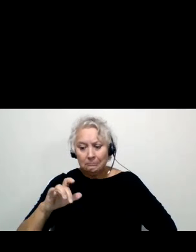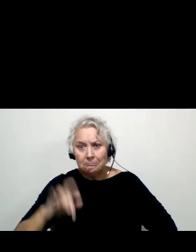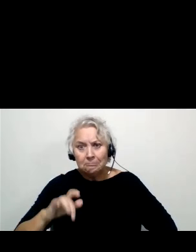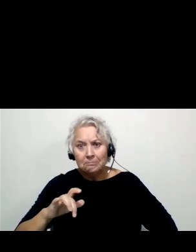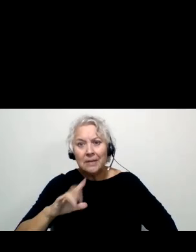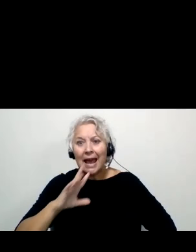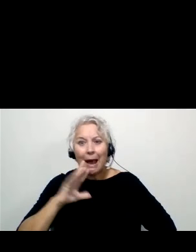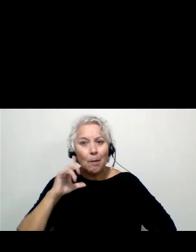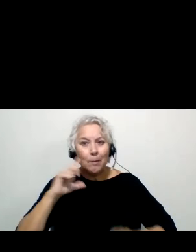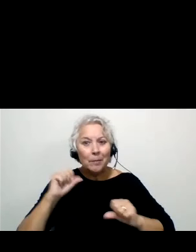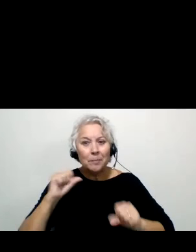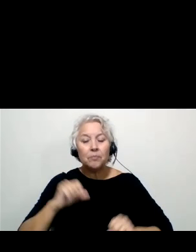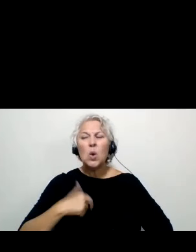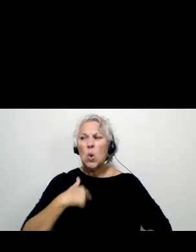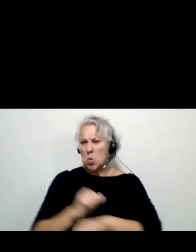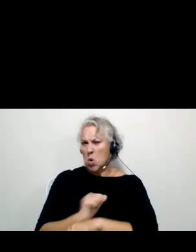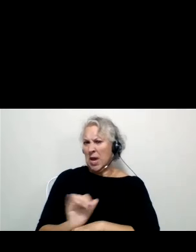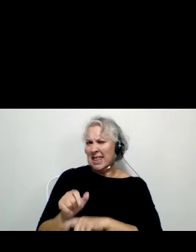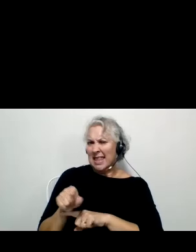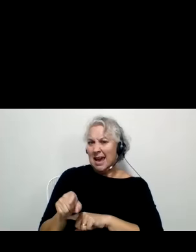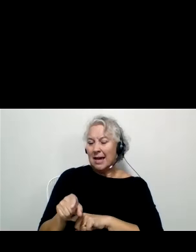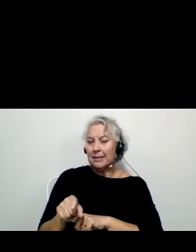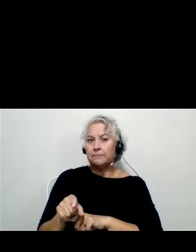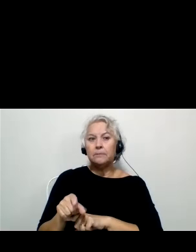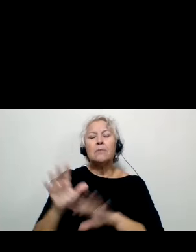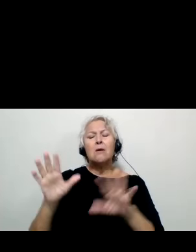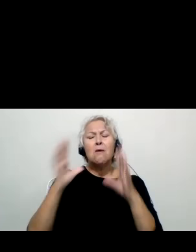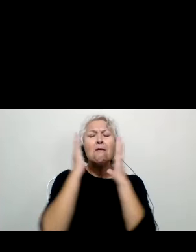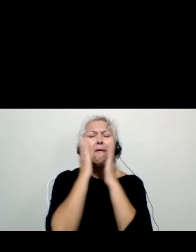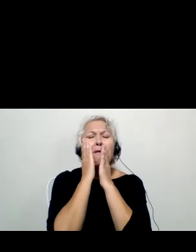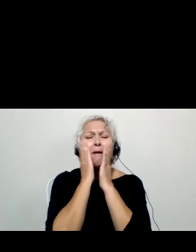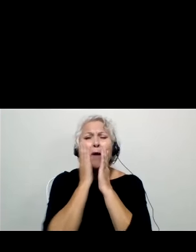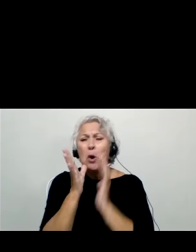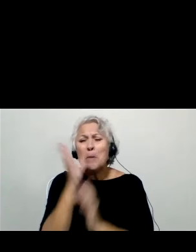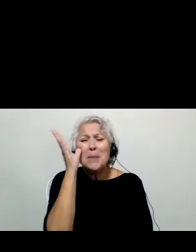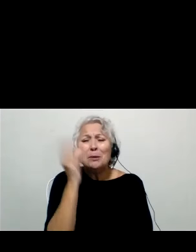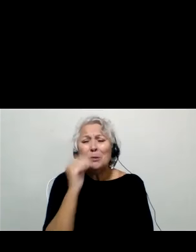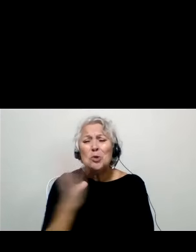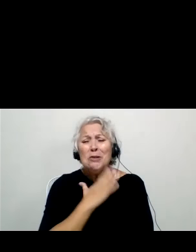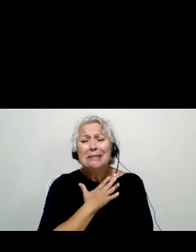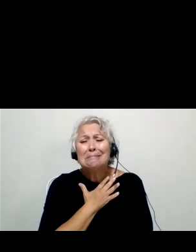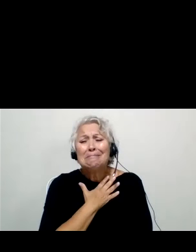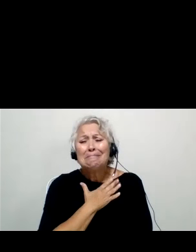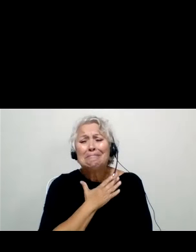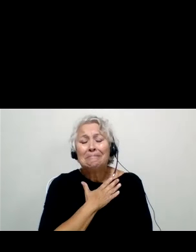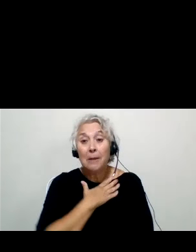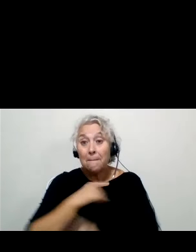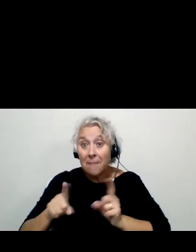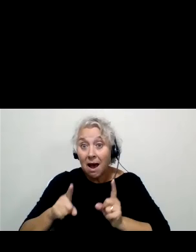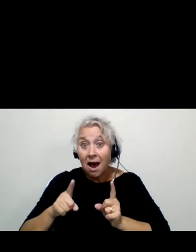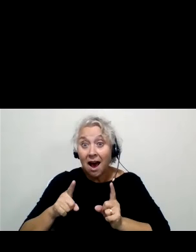help her. And so we were working on that. And then, oh my gosh, her parents moved. And so, but they took